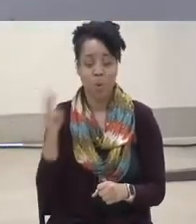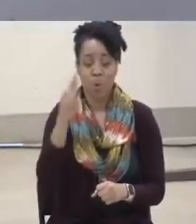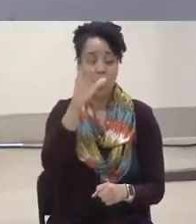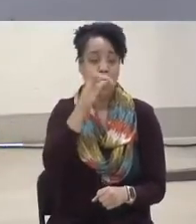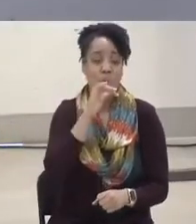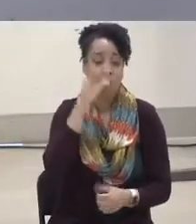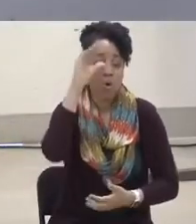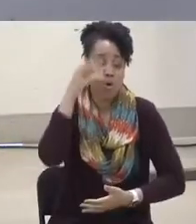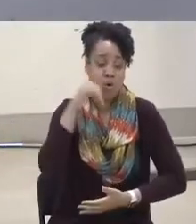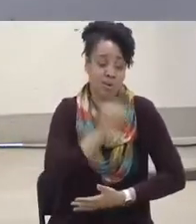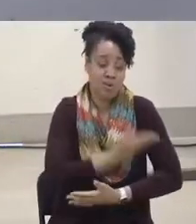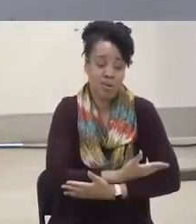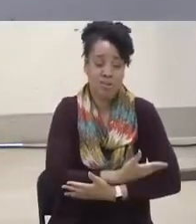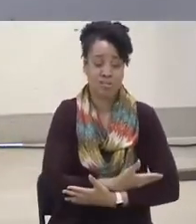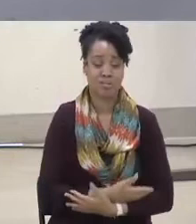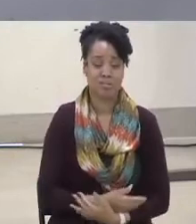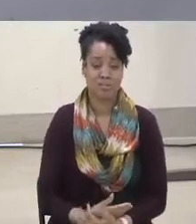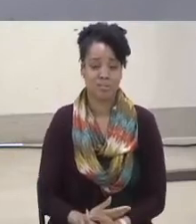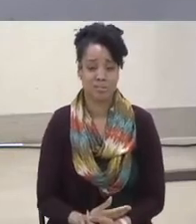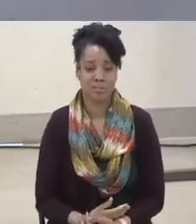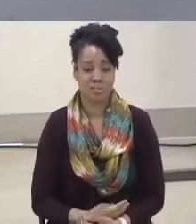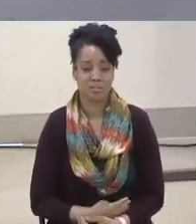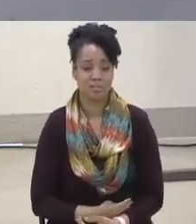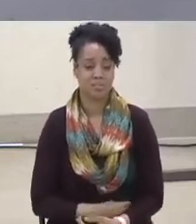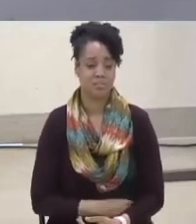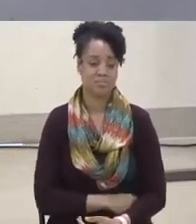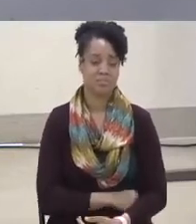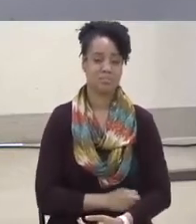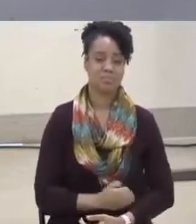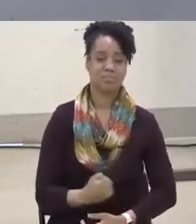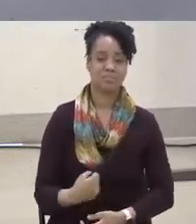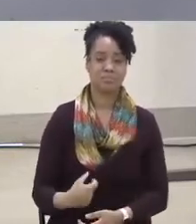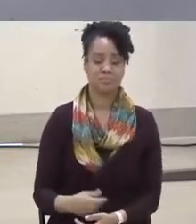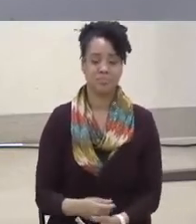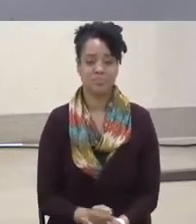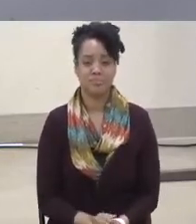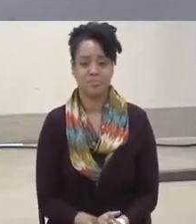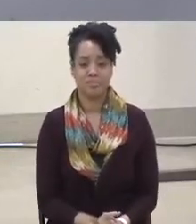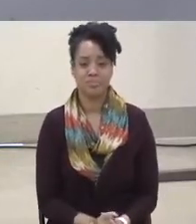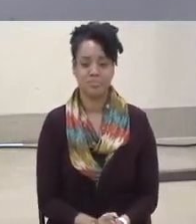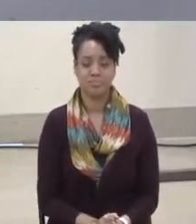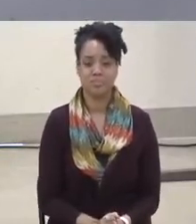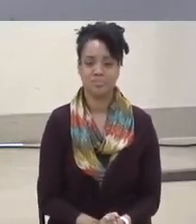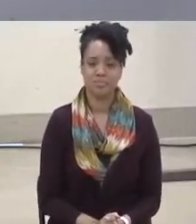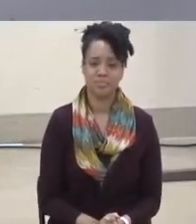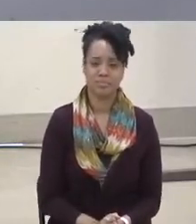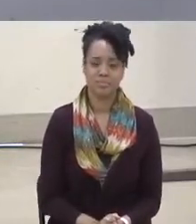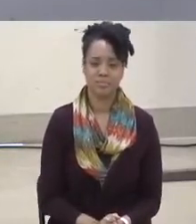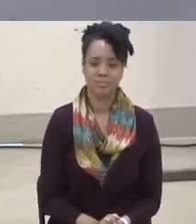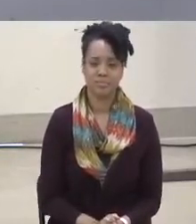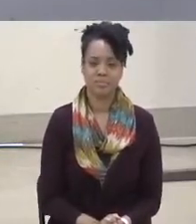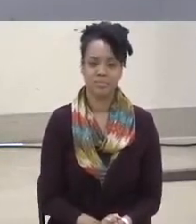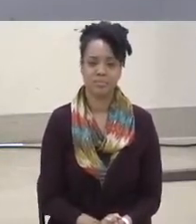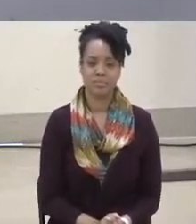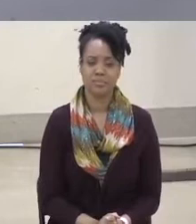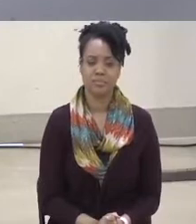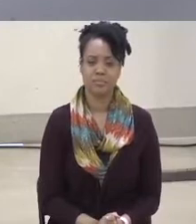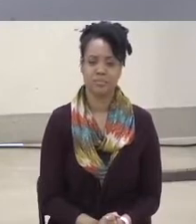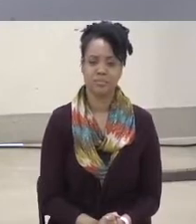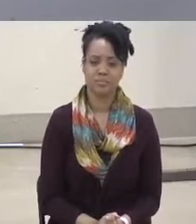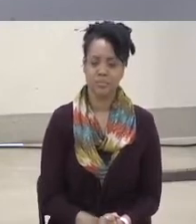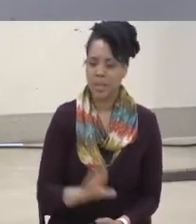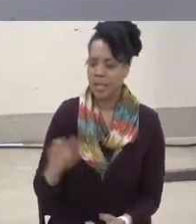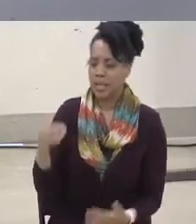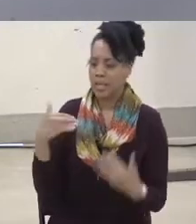daughters. Están permitiendo ahora que si un hombre dice que ahora él es mujer, se le permita ir al baño con nuestras niñas, con nuestras nietas.